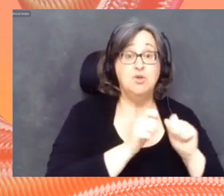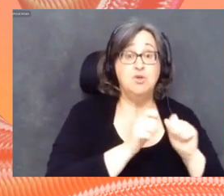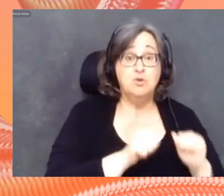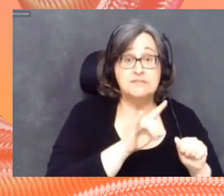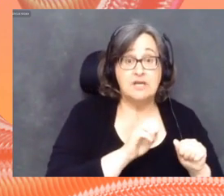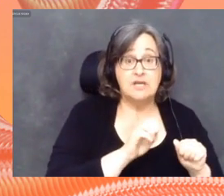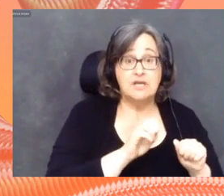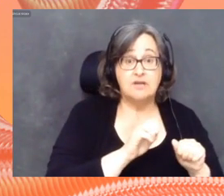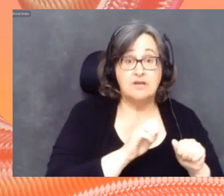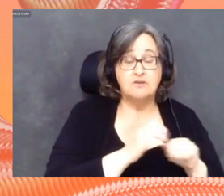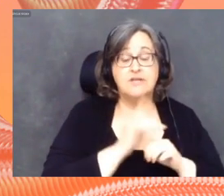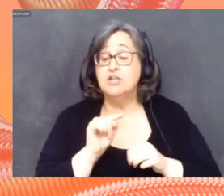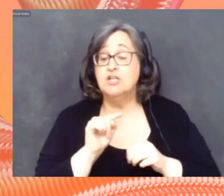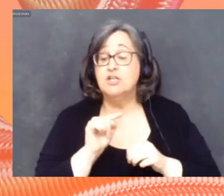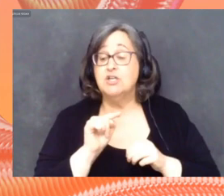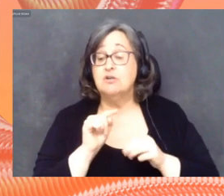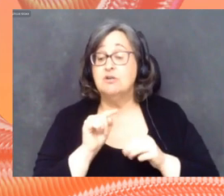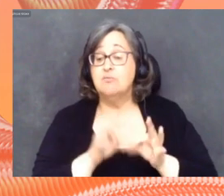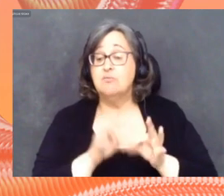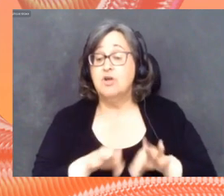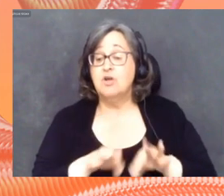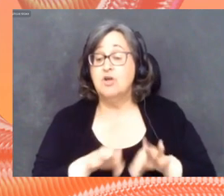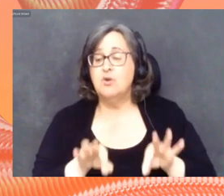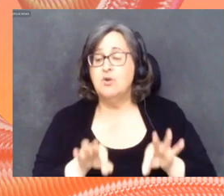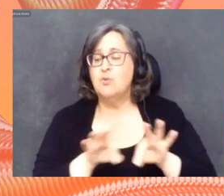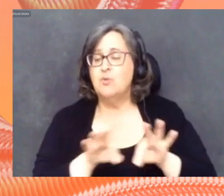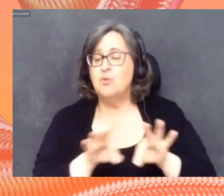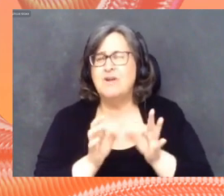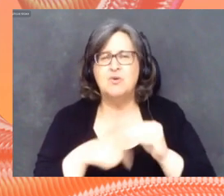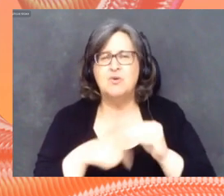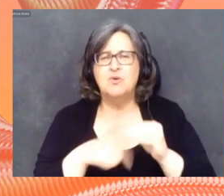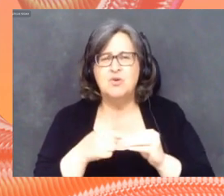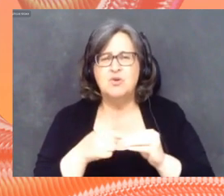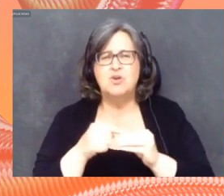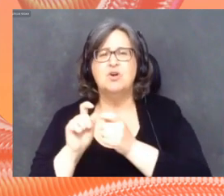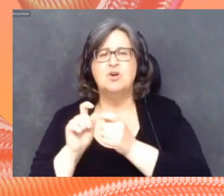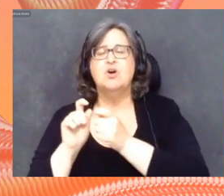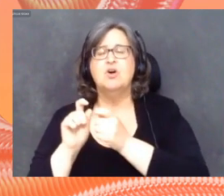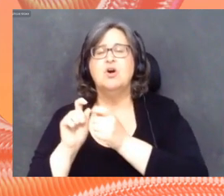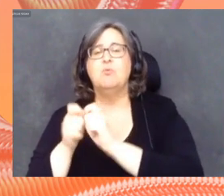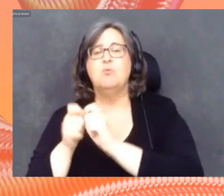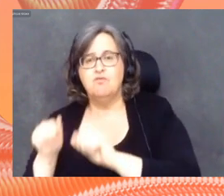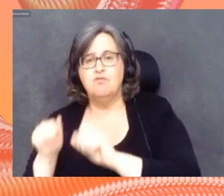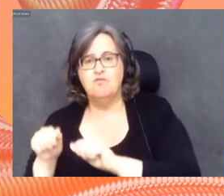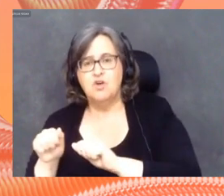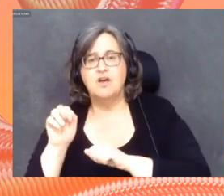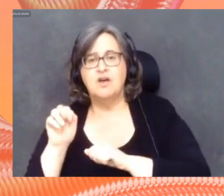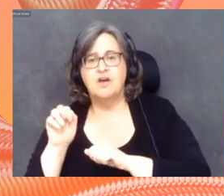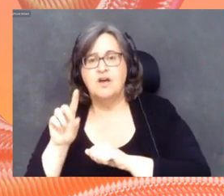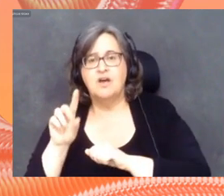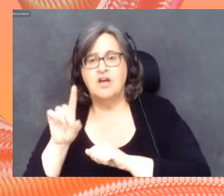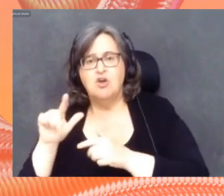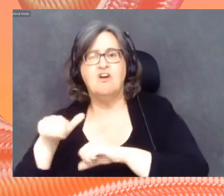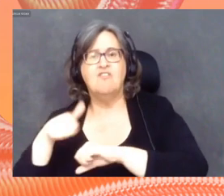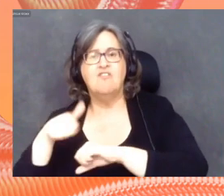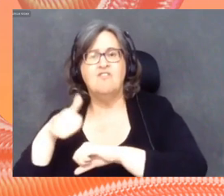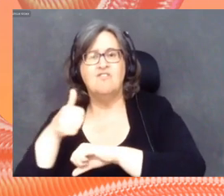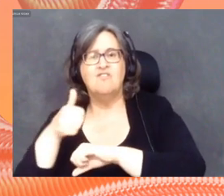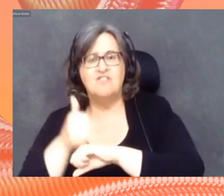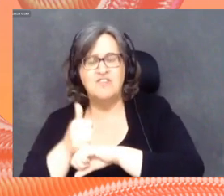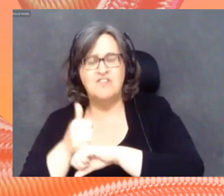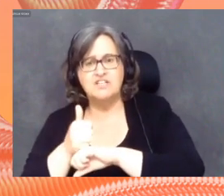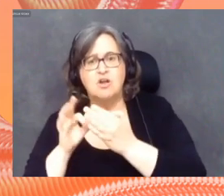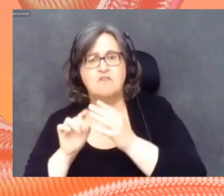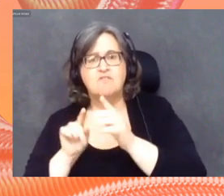it important that like, what matters about the mutable cardinal fixed component of astrology mm-hmm.